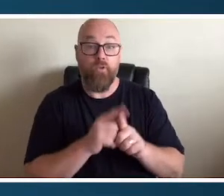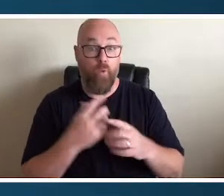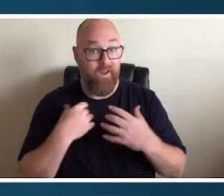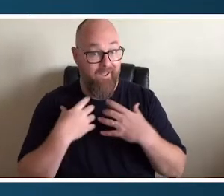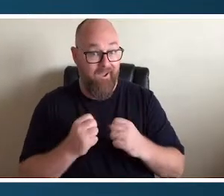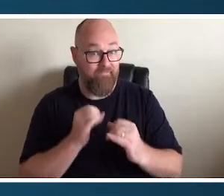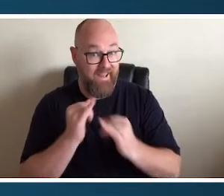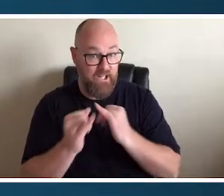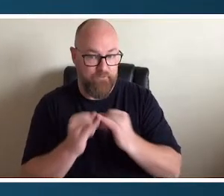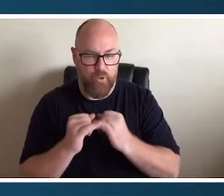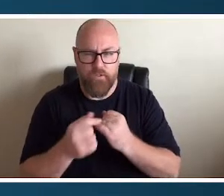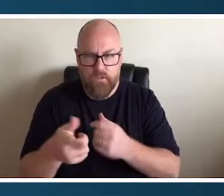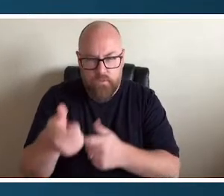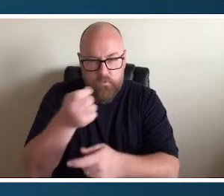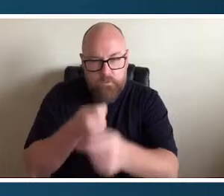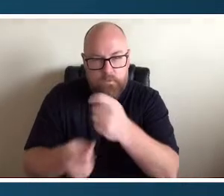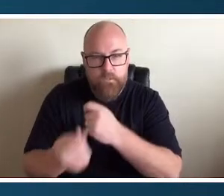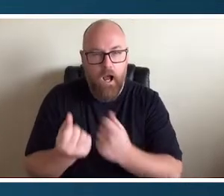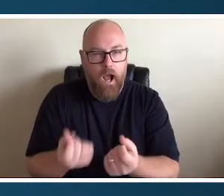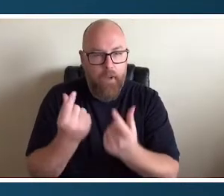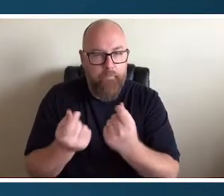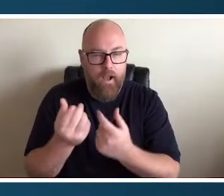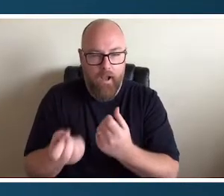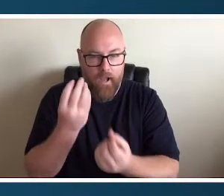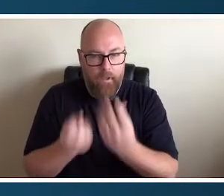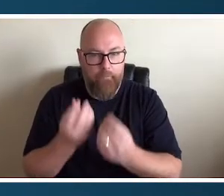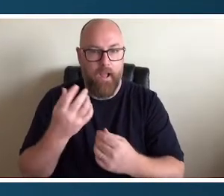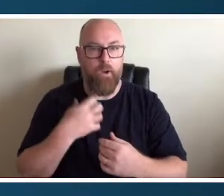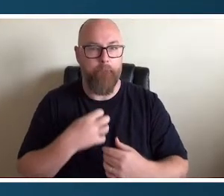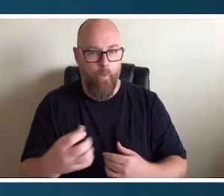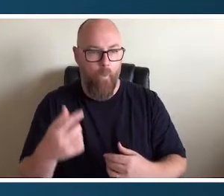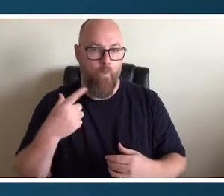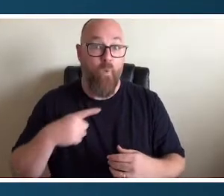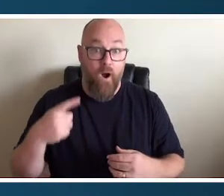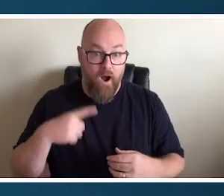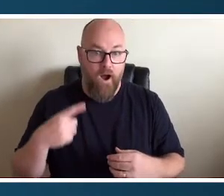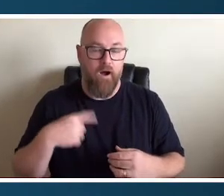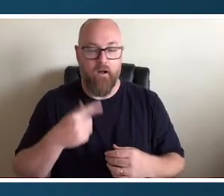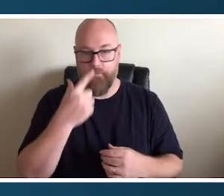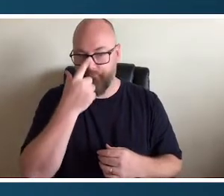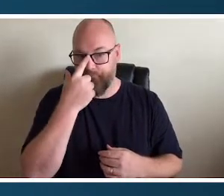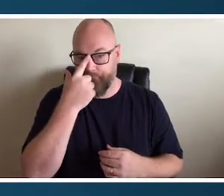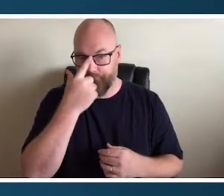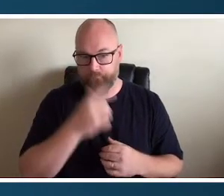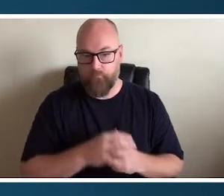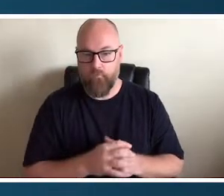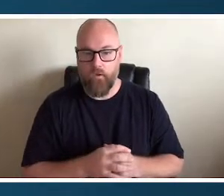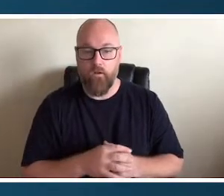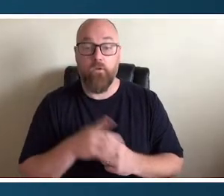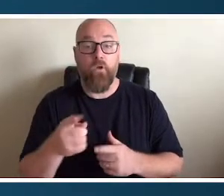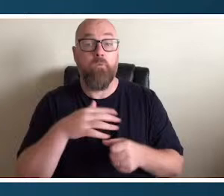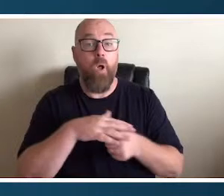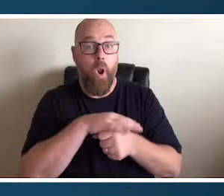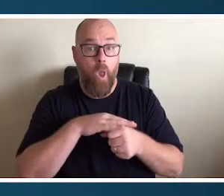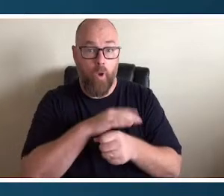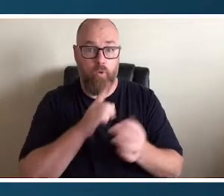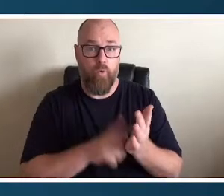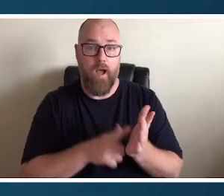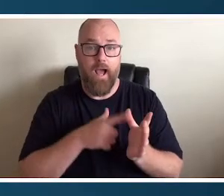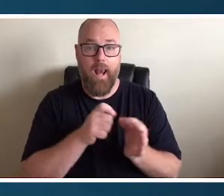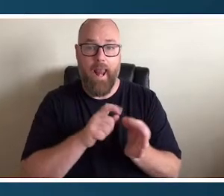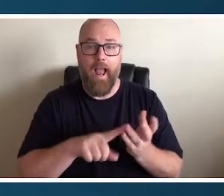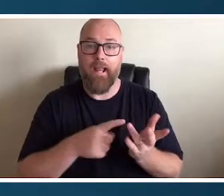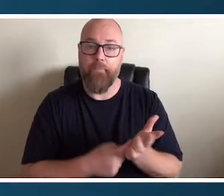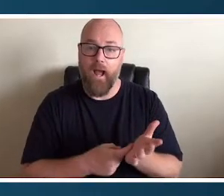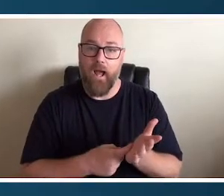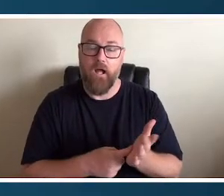to bring out more cases and explanation for this. So localized labor shortage were